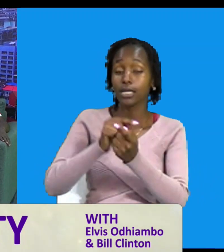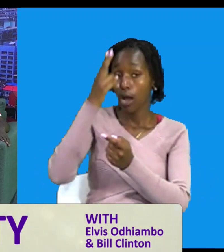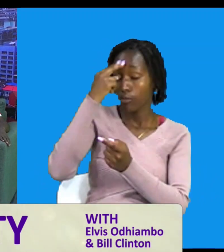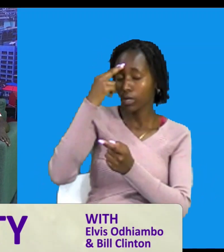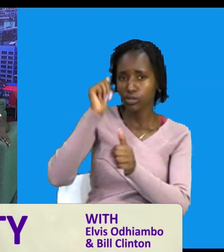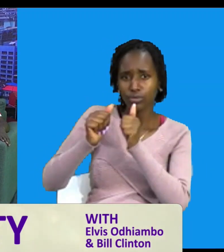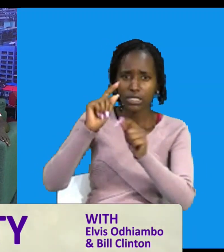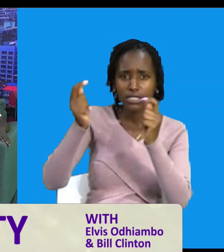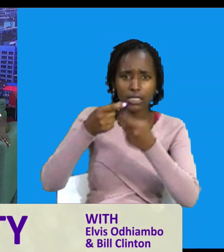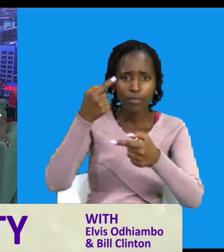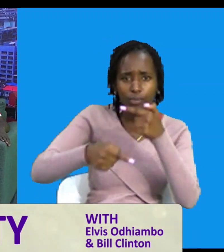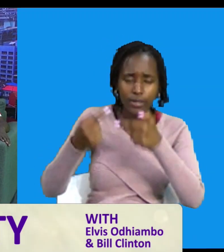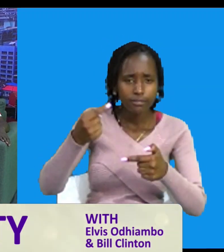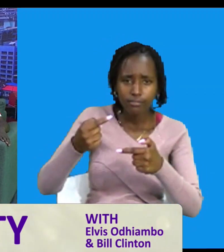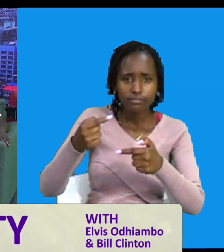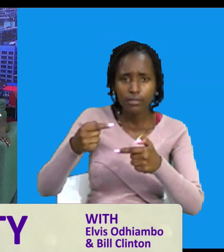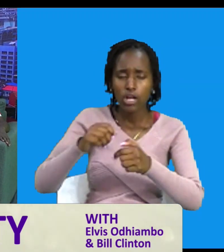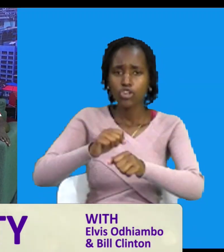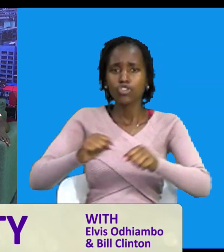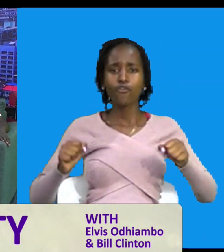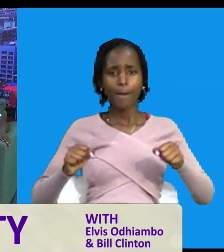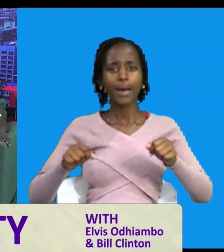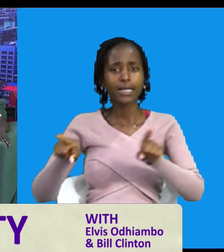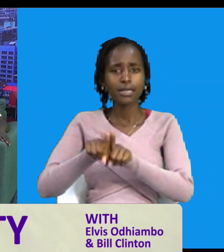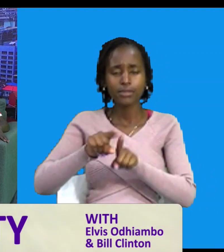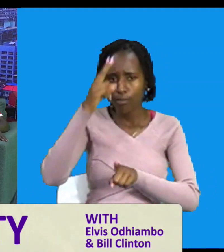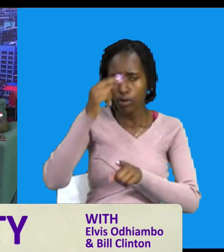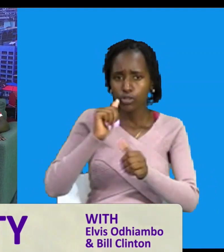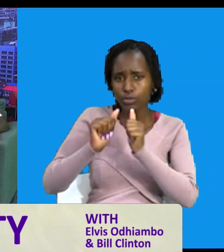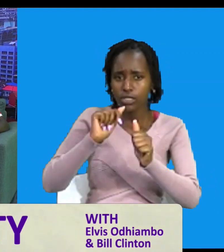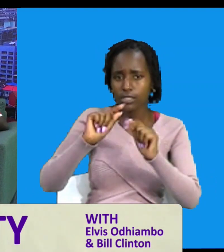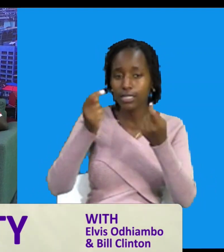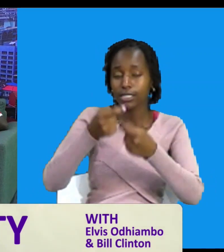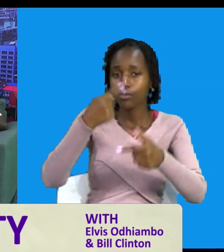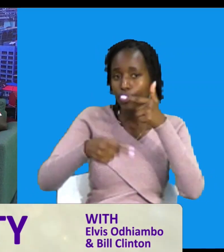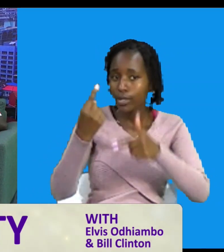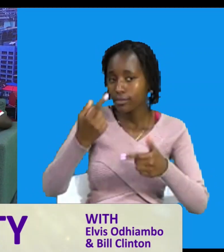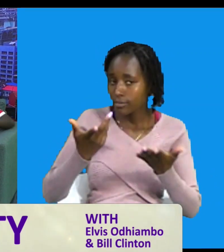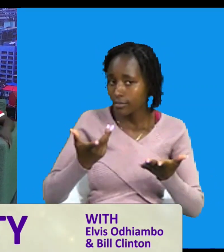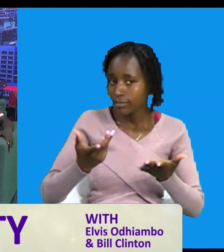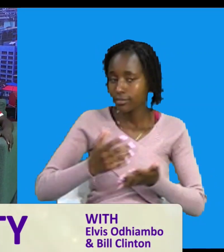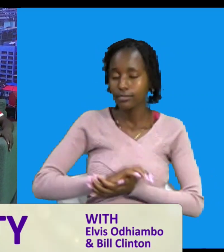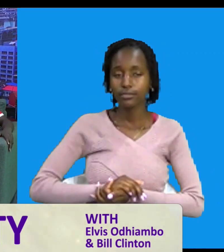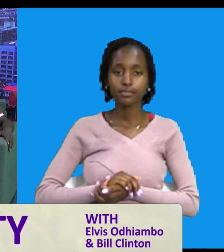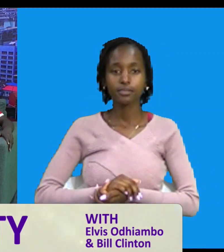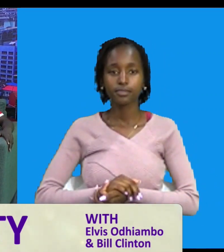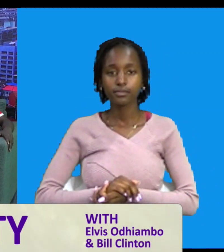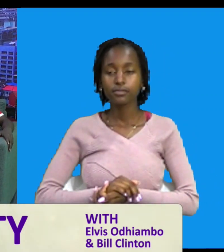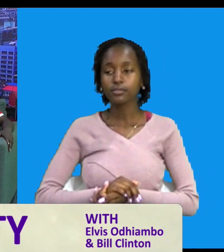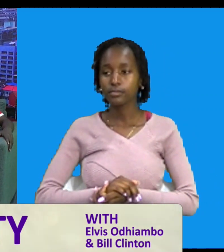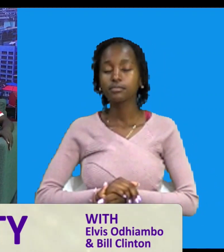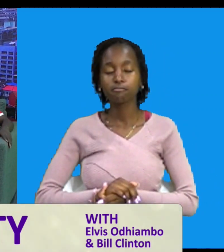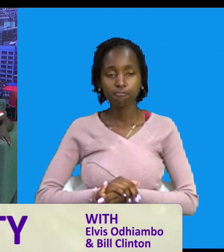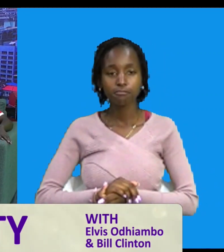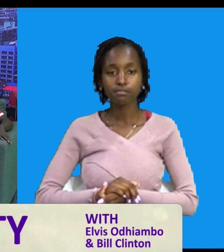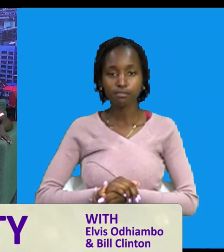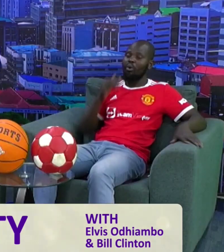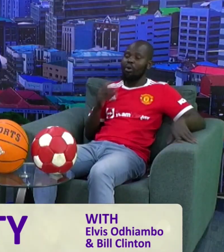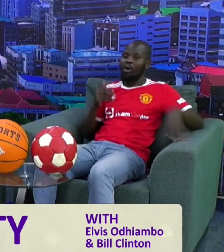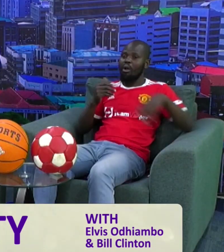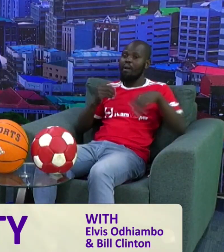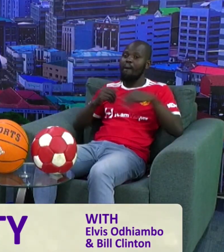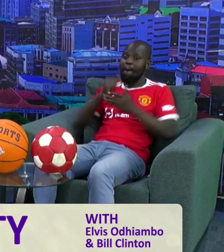Police? Nani atashinda? Nani hatari between these two? I believe Police will take this